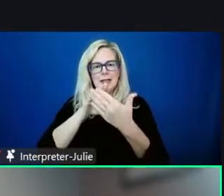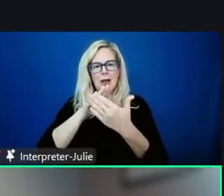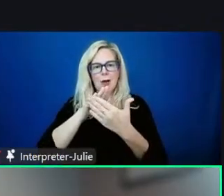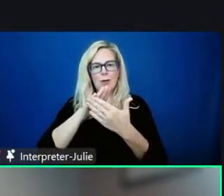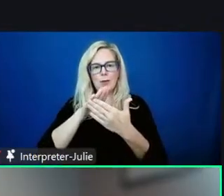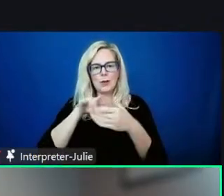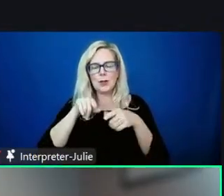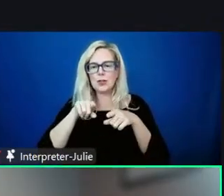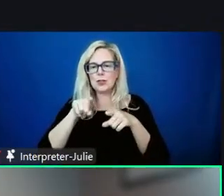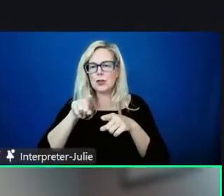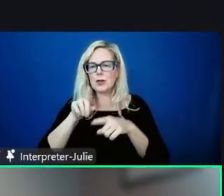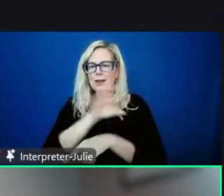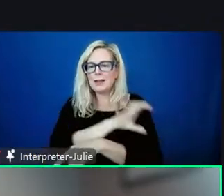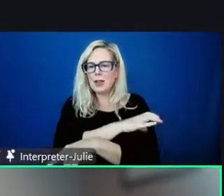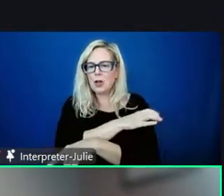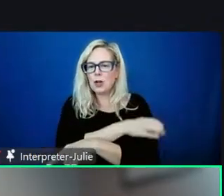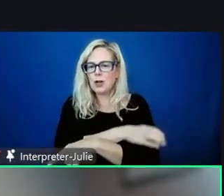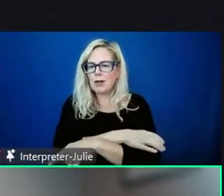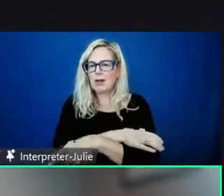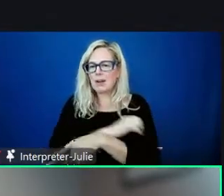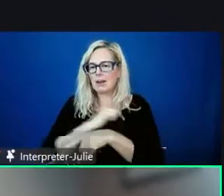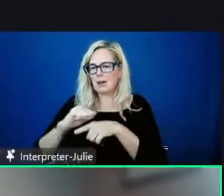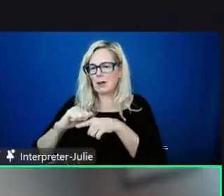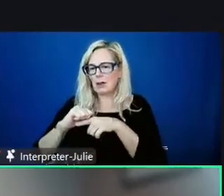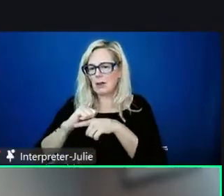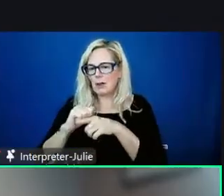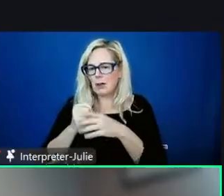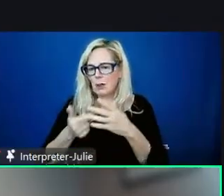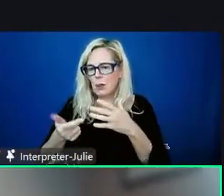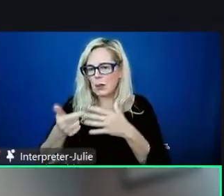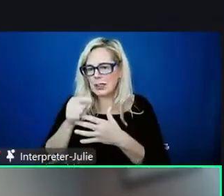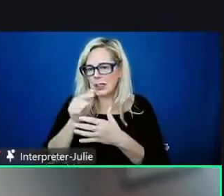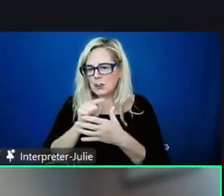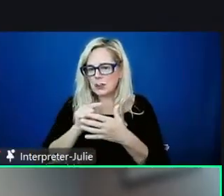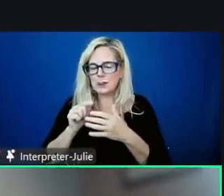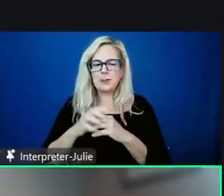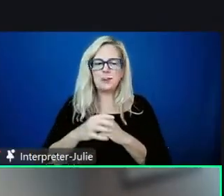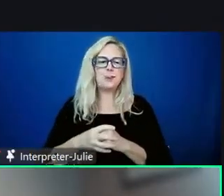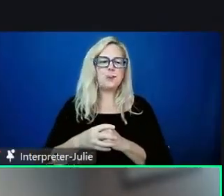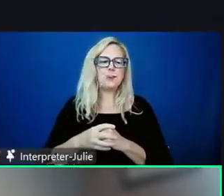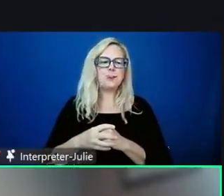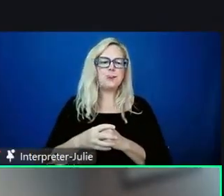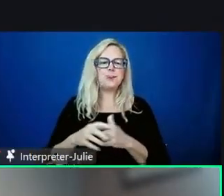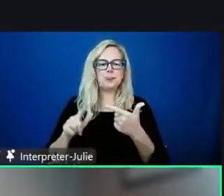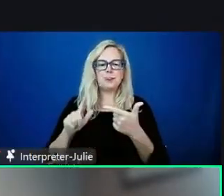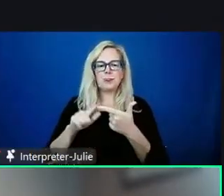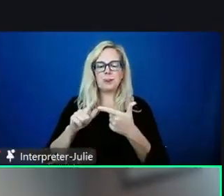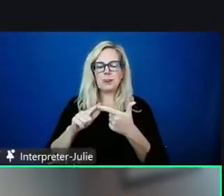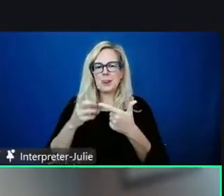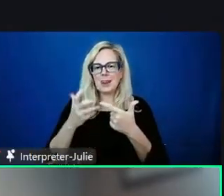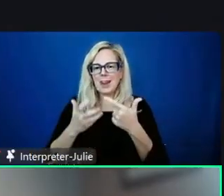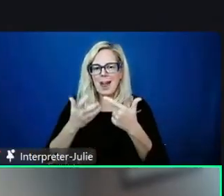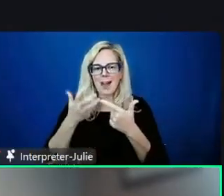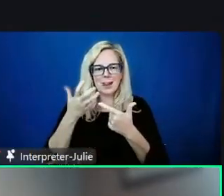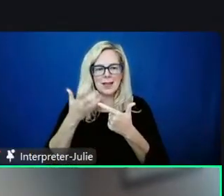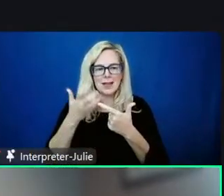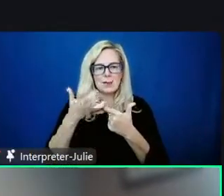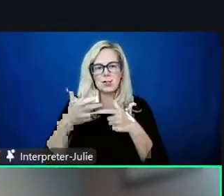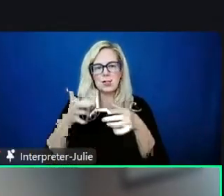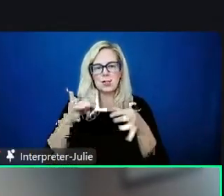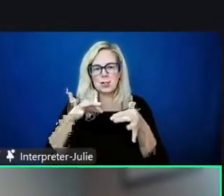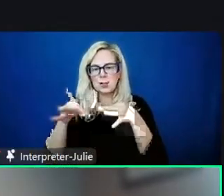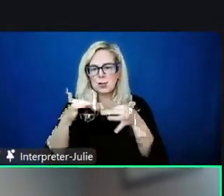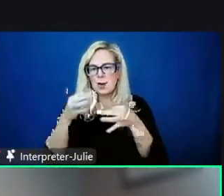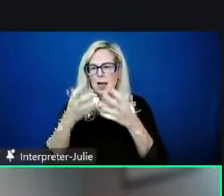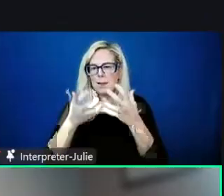visible disabilities. Second is to describe accommodations for psychological disabilities on rotations to get a